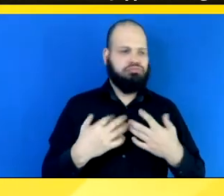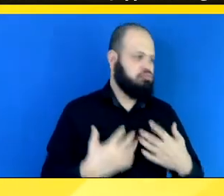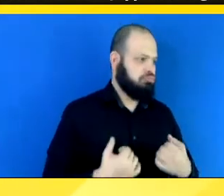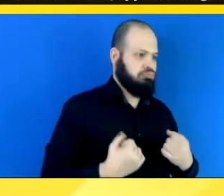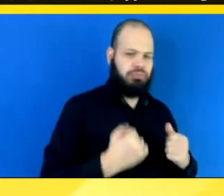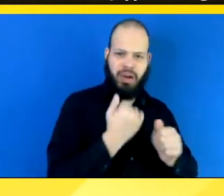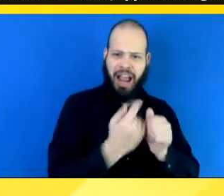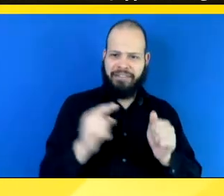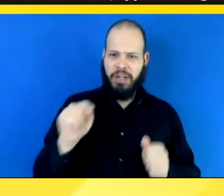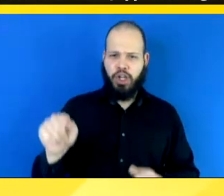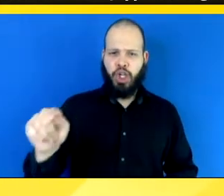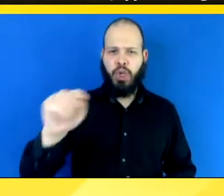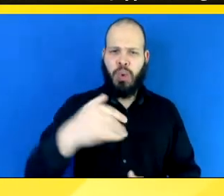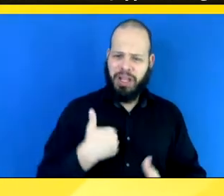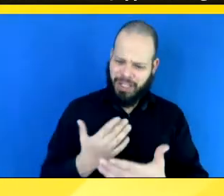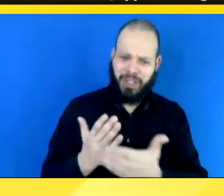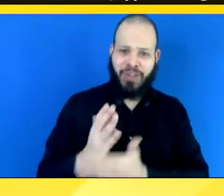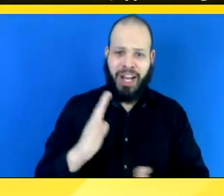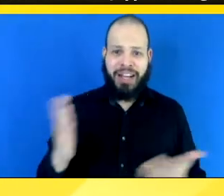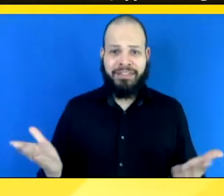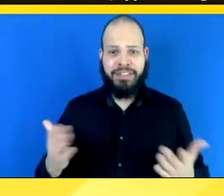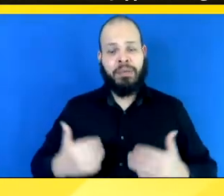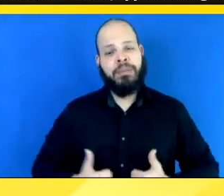right to live.